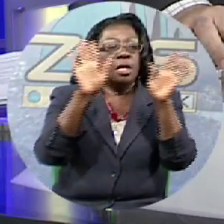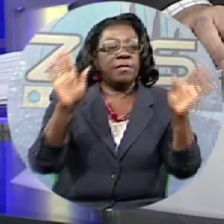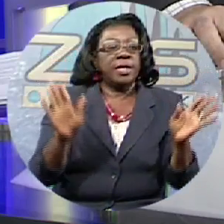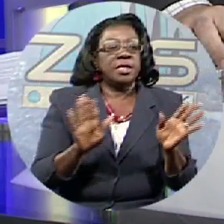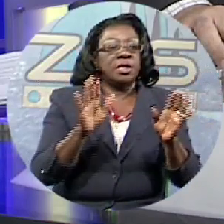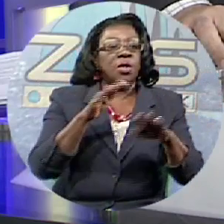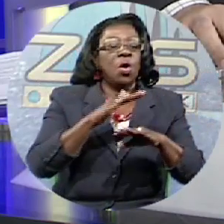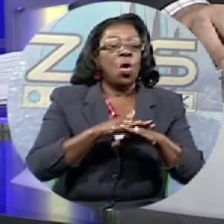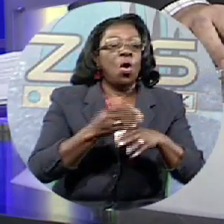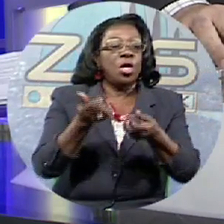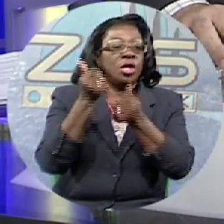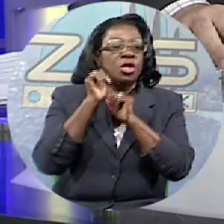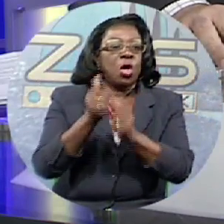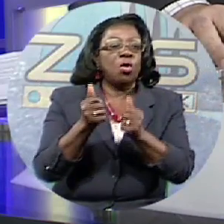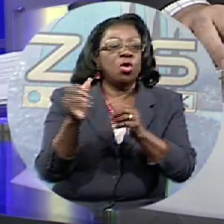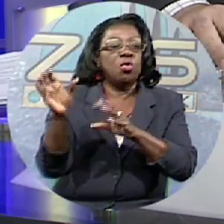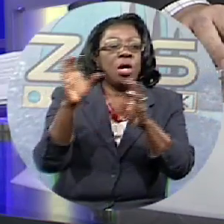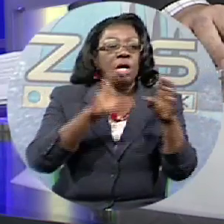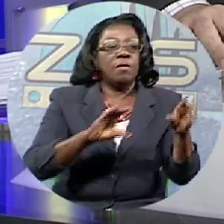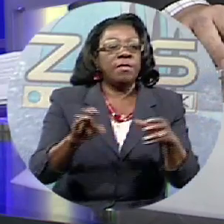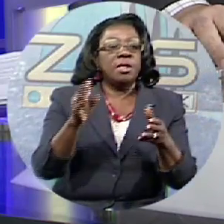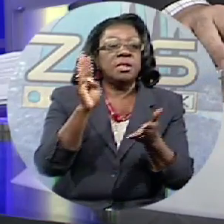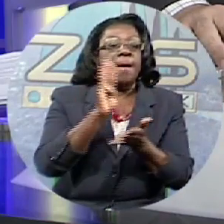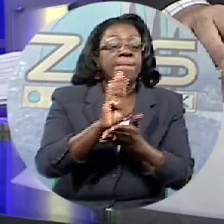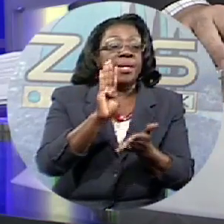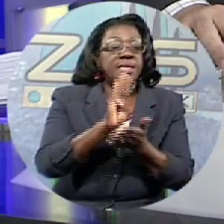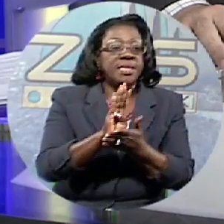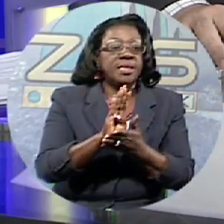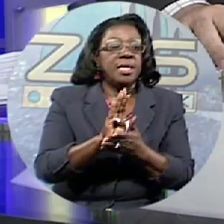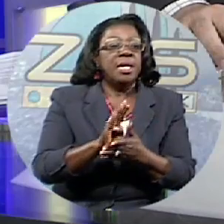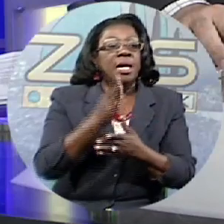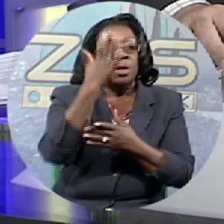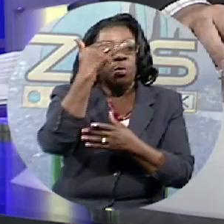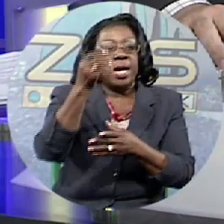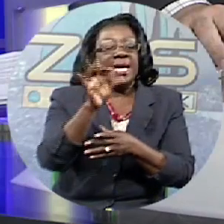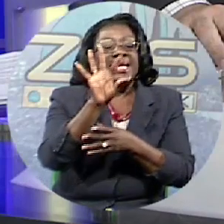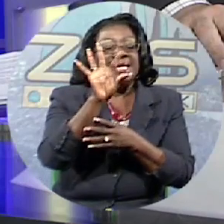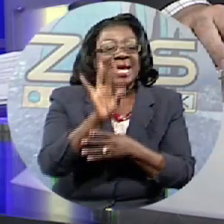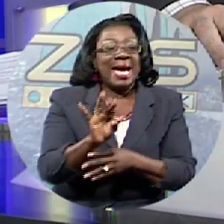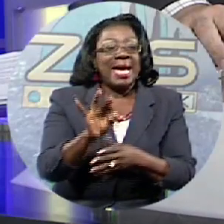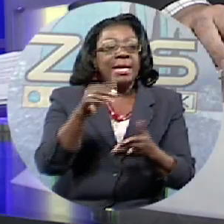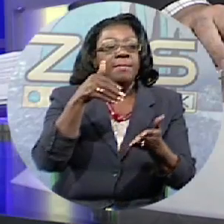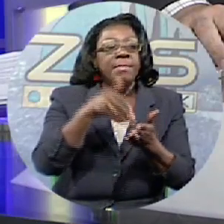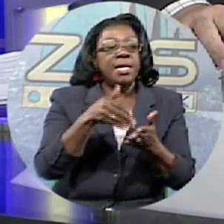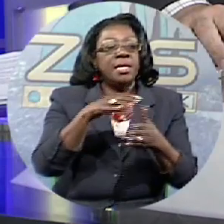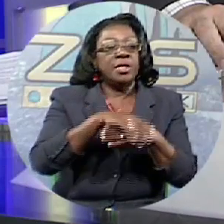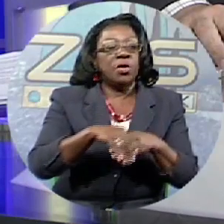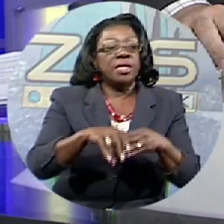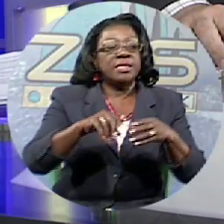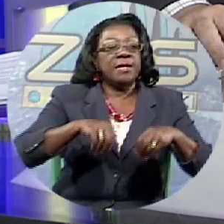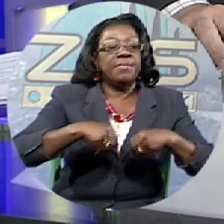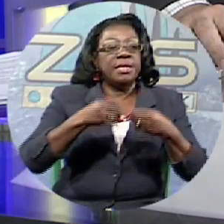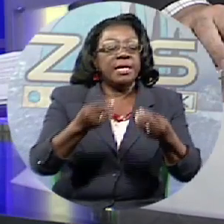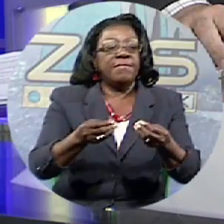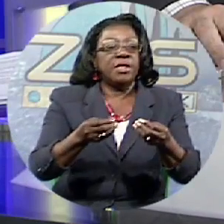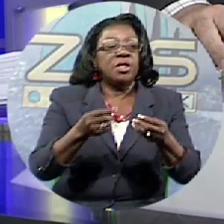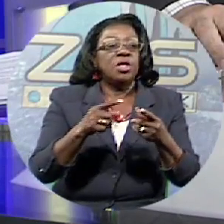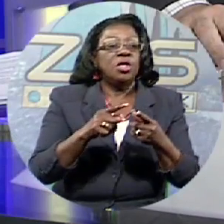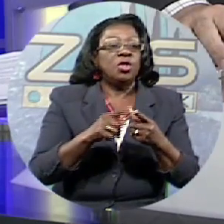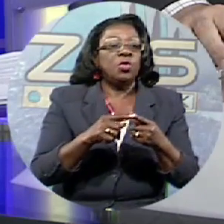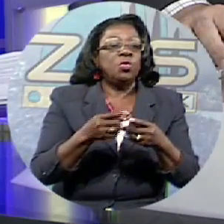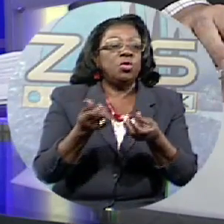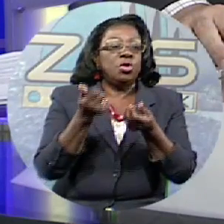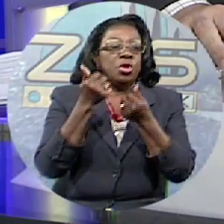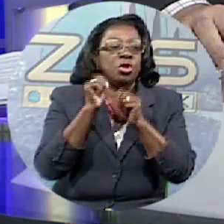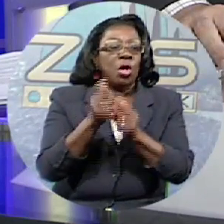proposed Junk New Carnival's budget. While $9 million has been allocated for the festival, Prime Minister the Right Honorable Perry Christie explained in